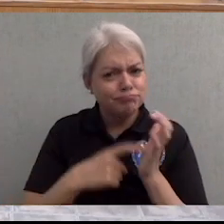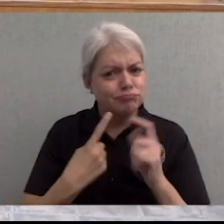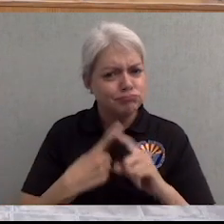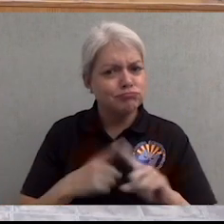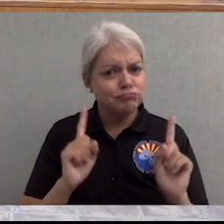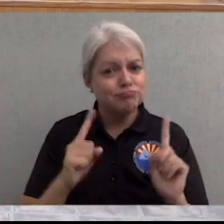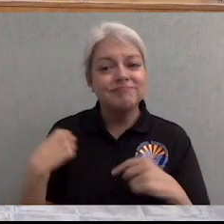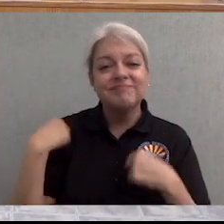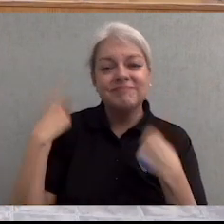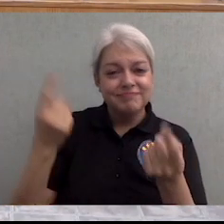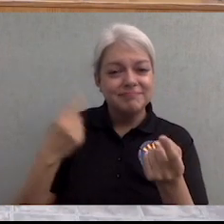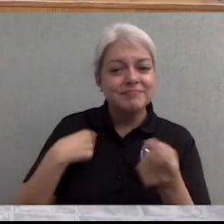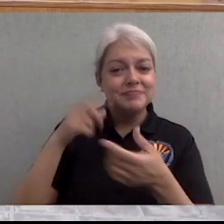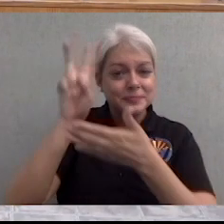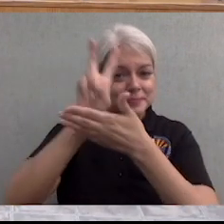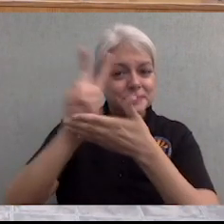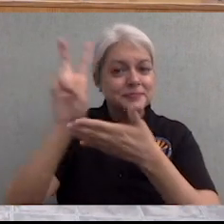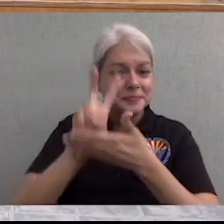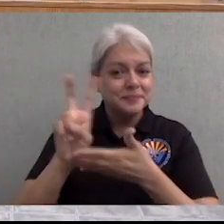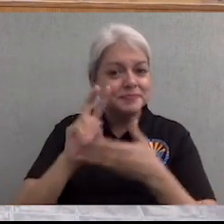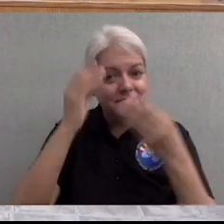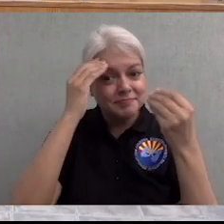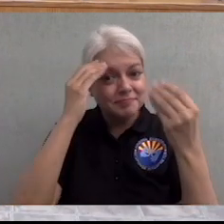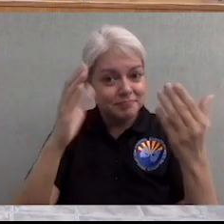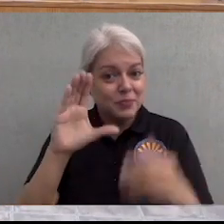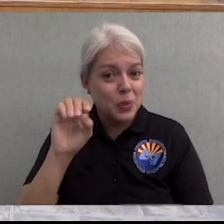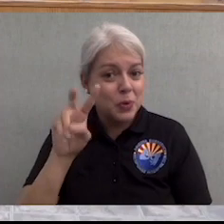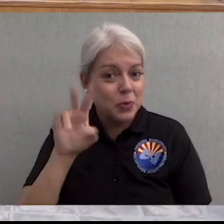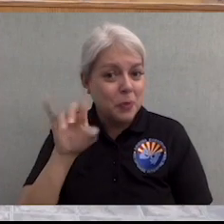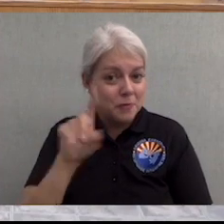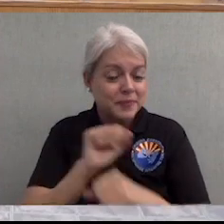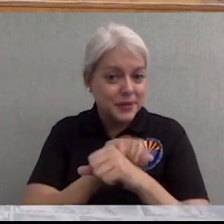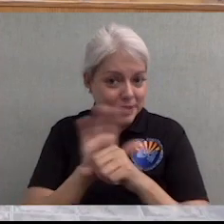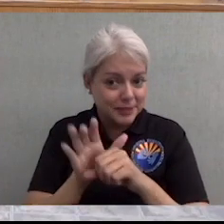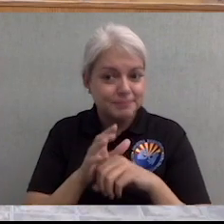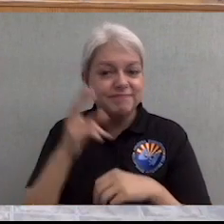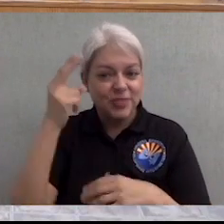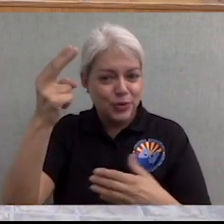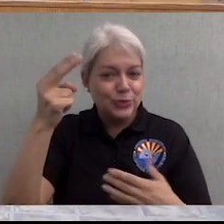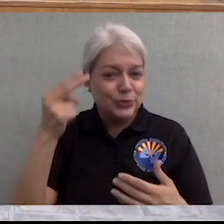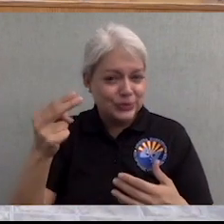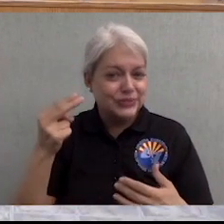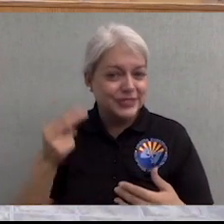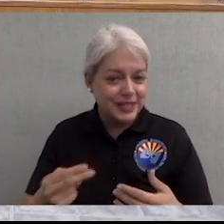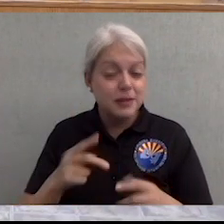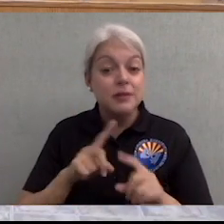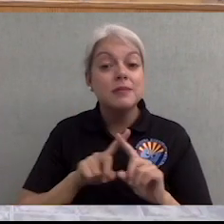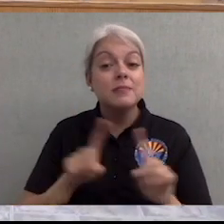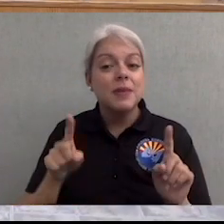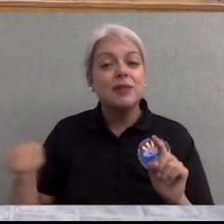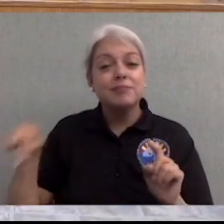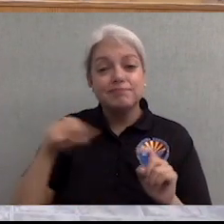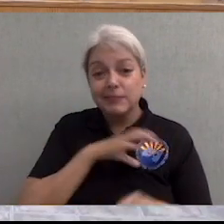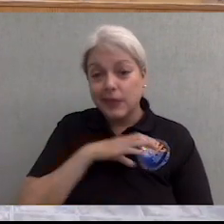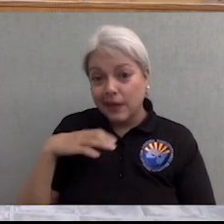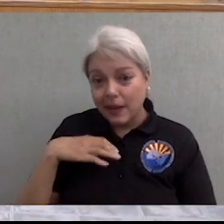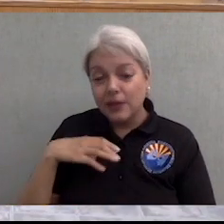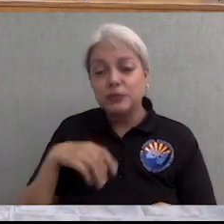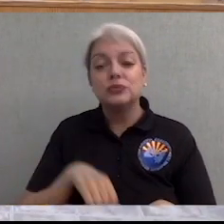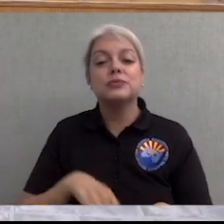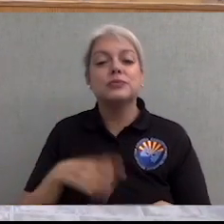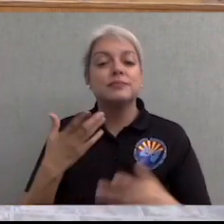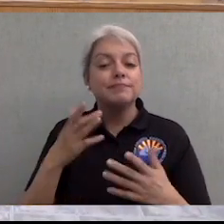COVID-19 updates every other Thursday, but Tribal Council and the Incident Management Team and the Health Department thought that because